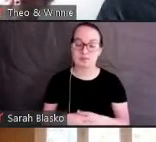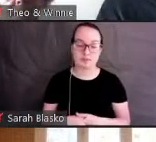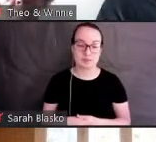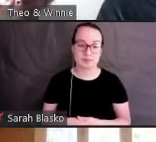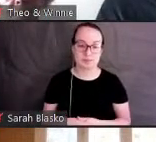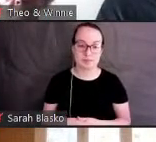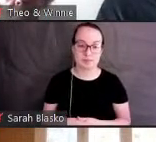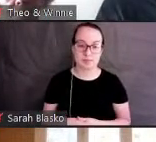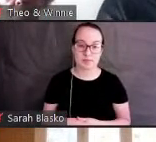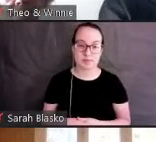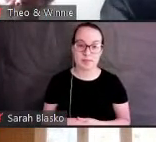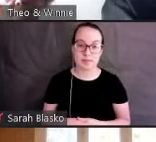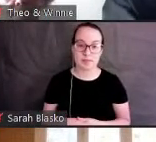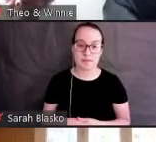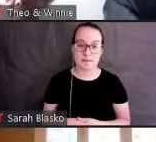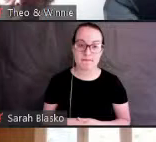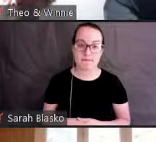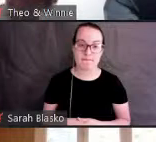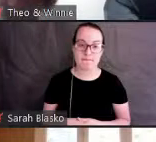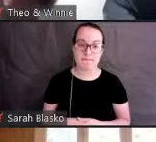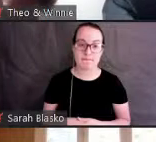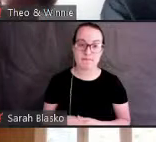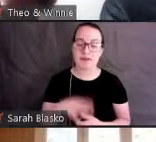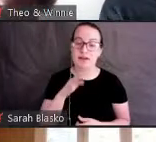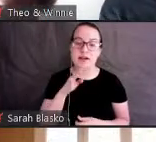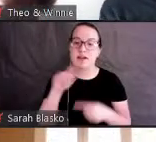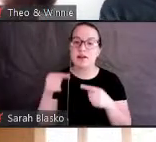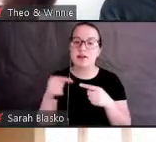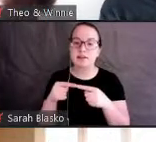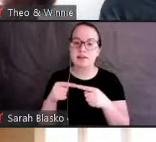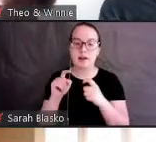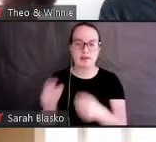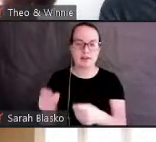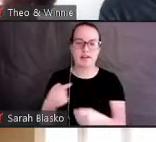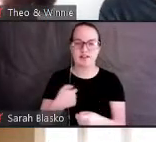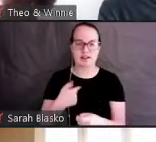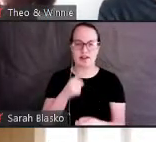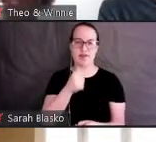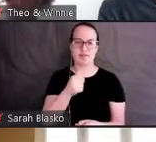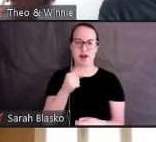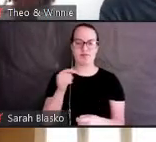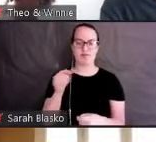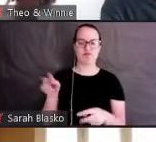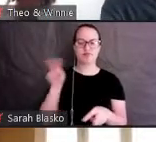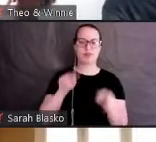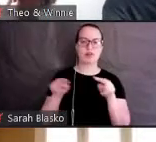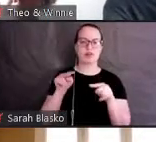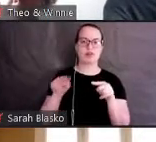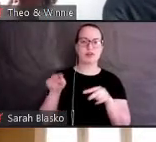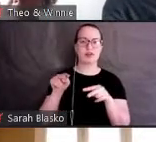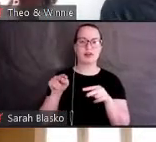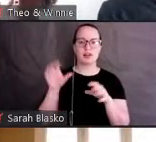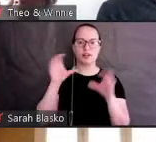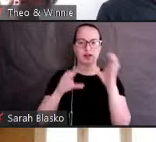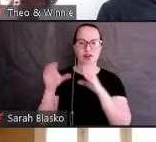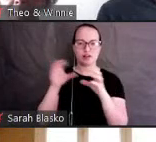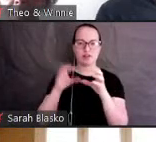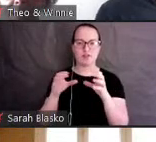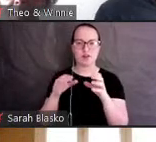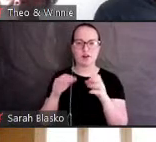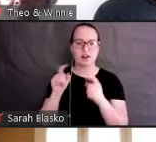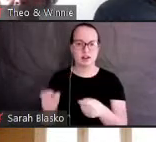he talks about the gift and thanks him, he says, it's not that I'm looking for a gift. He says, but I am looking for what may be